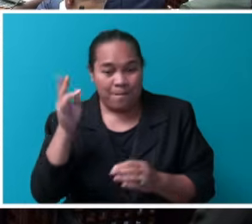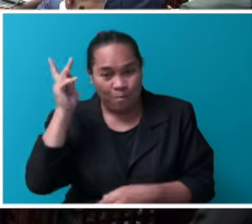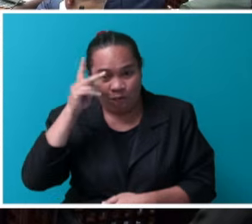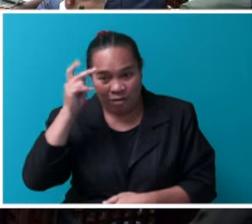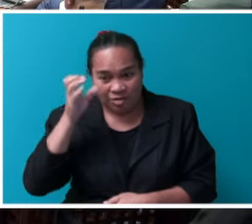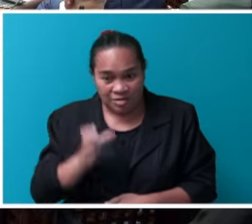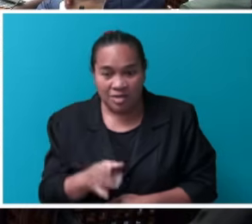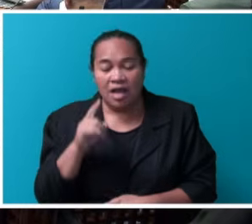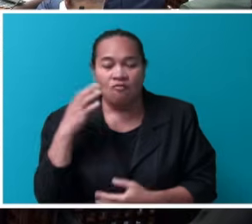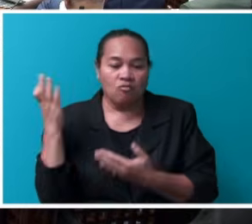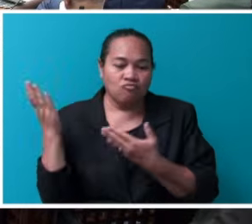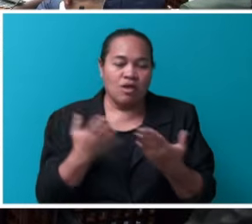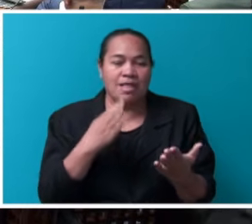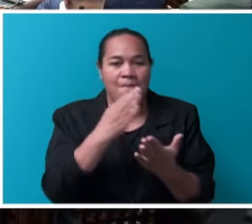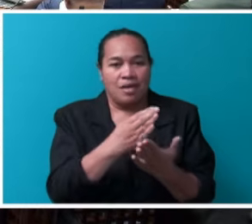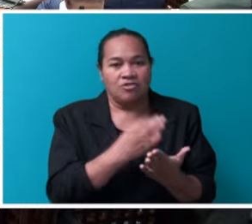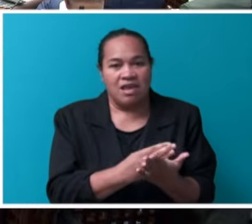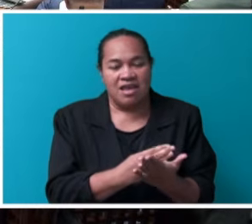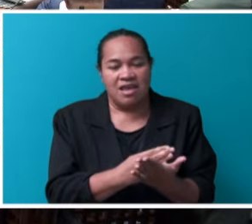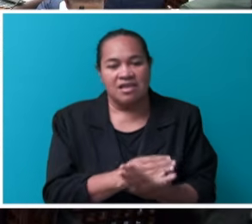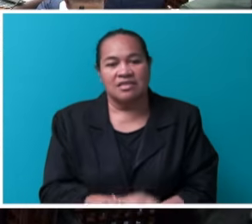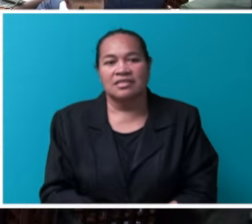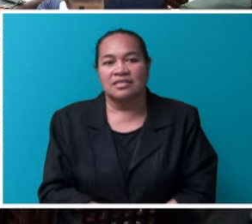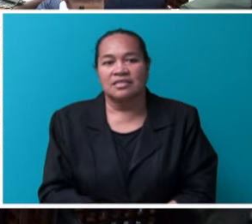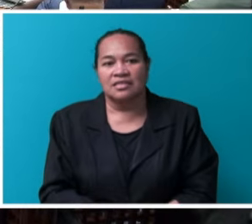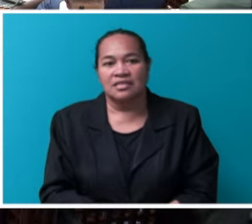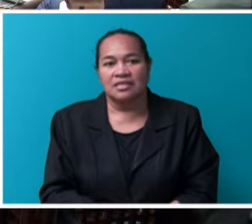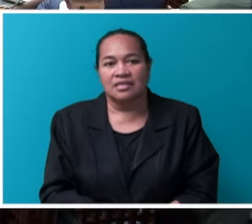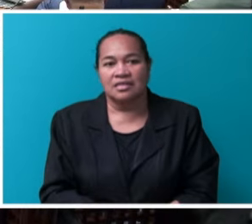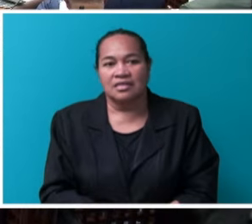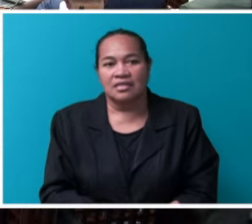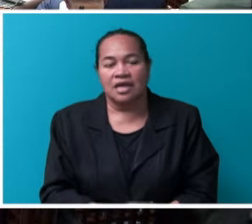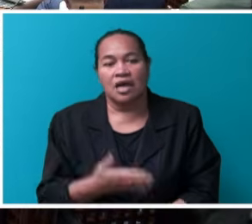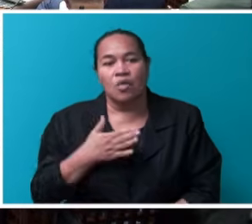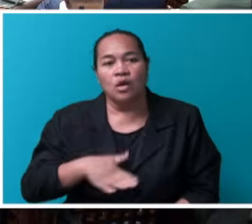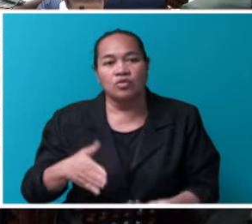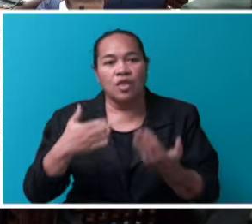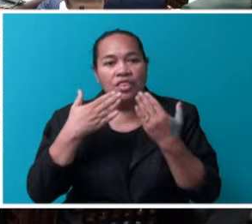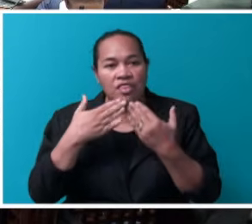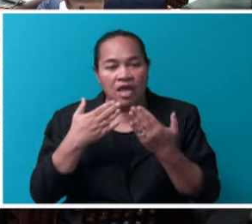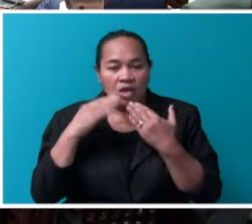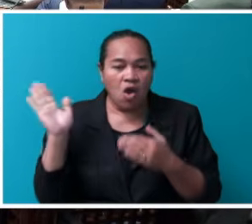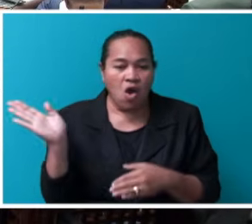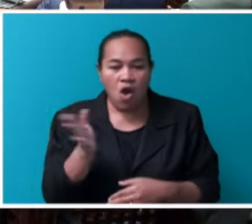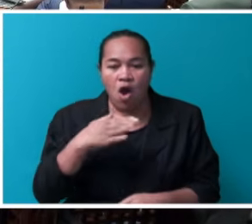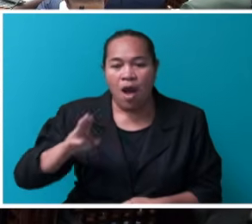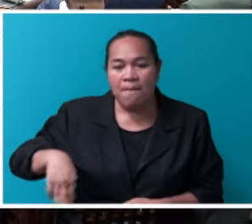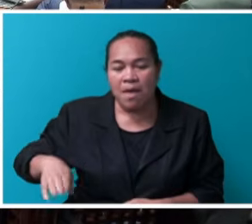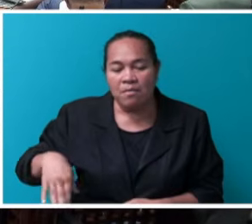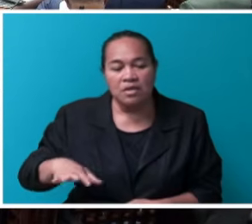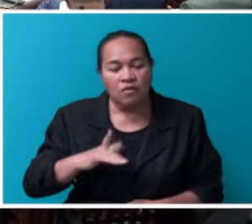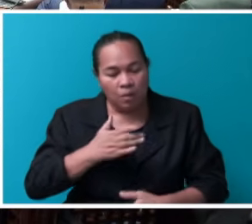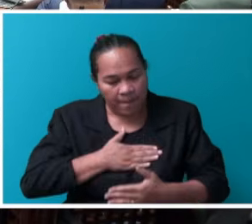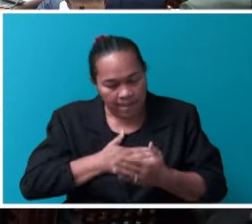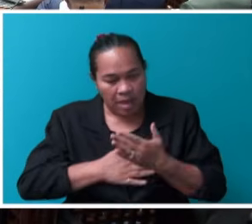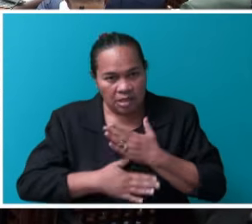the National Budget Address. I also thank all the honorable members for their patience,